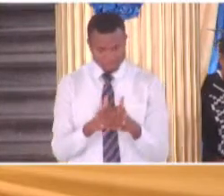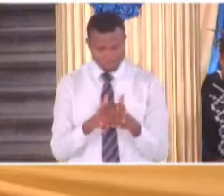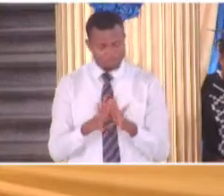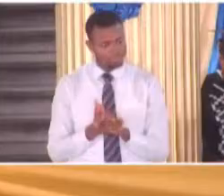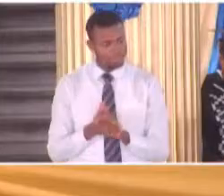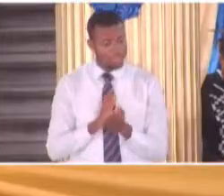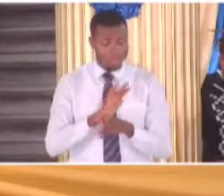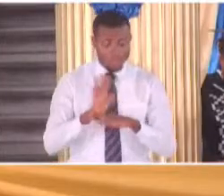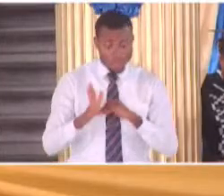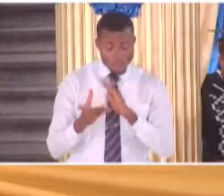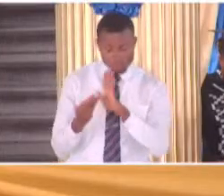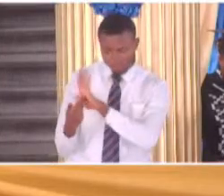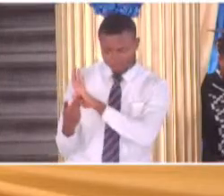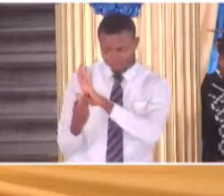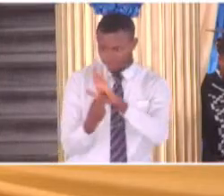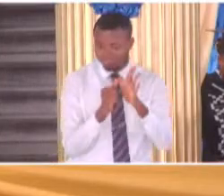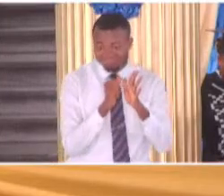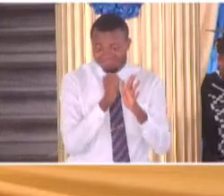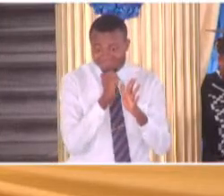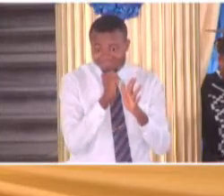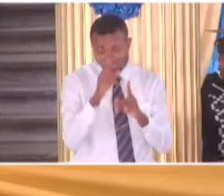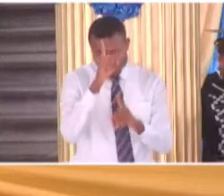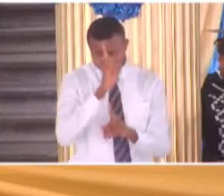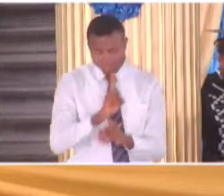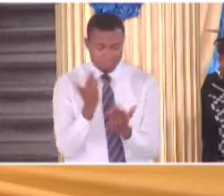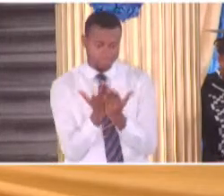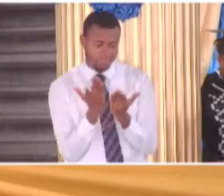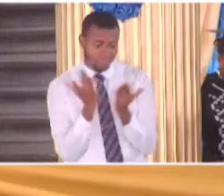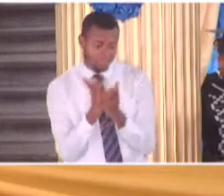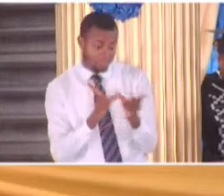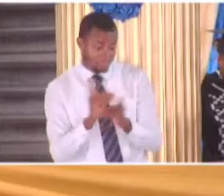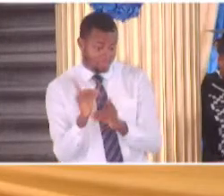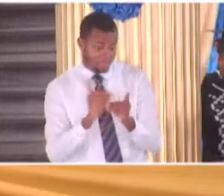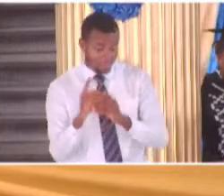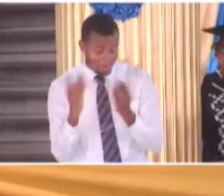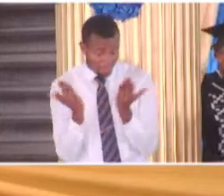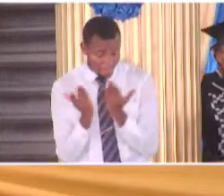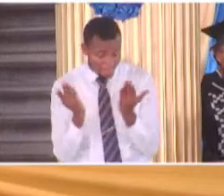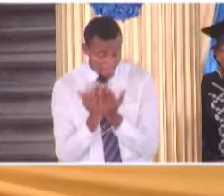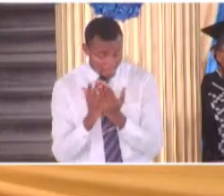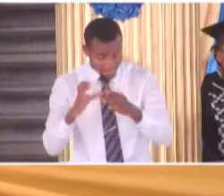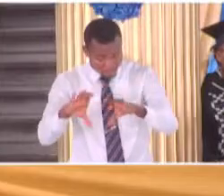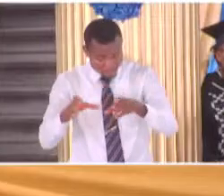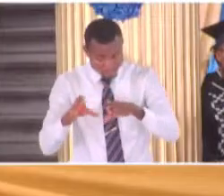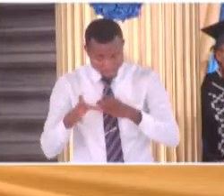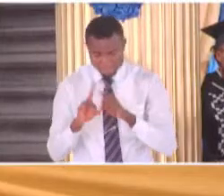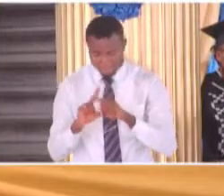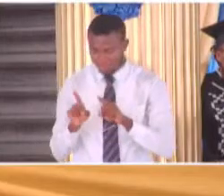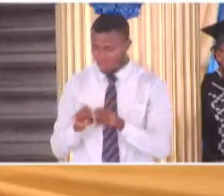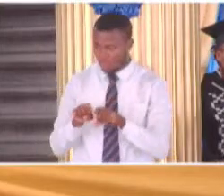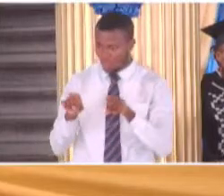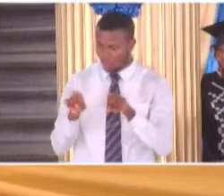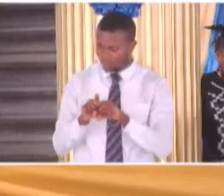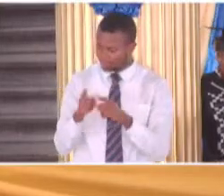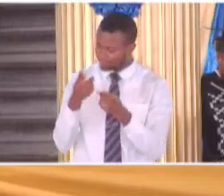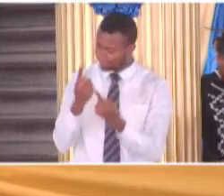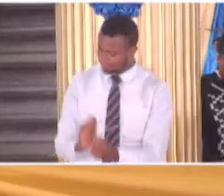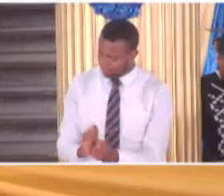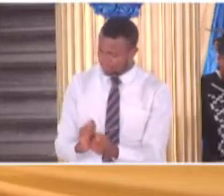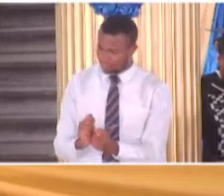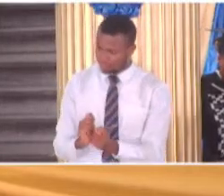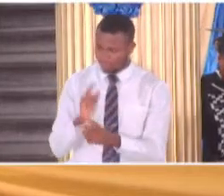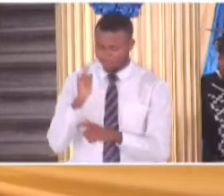This demonstrates not only the excellent work being done by our academic community, but also the trust that